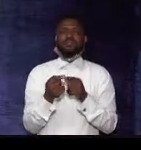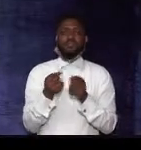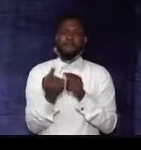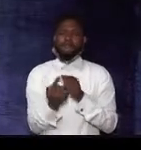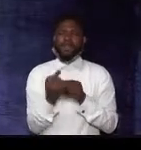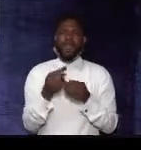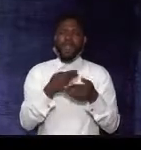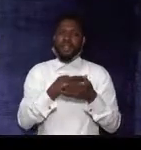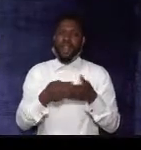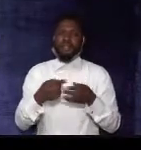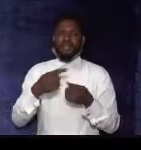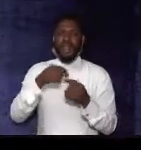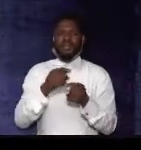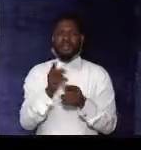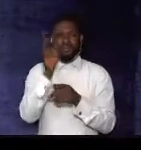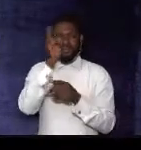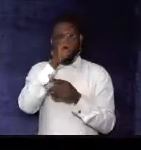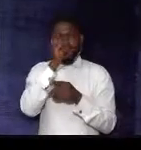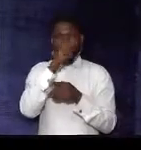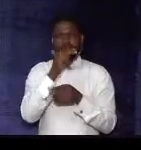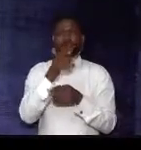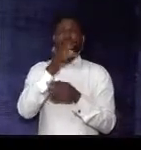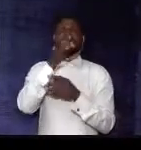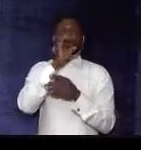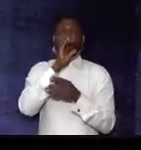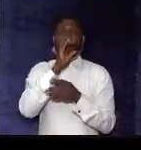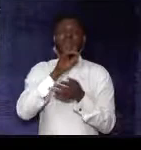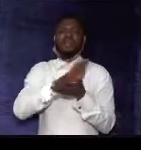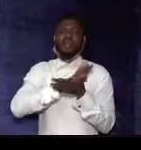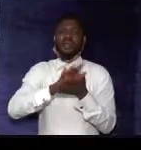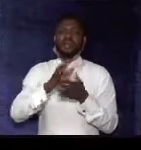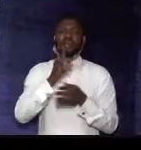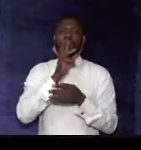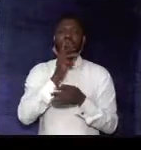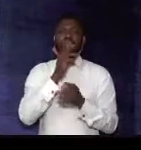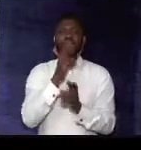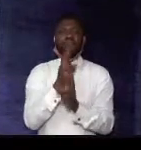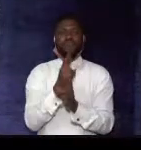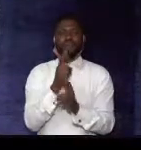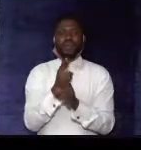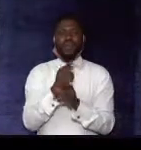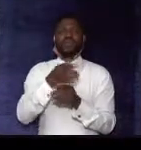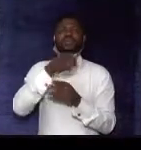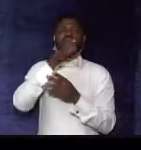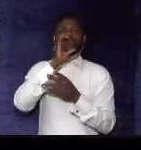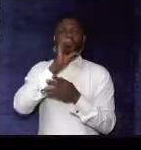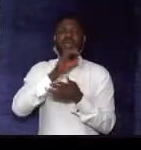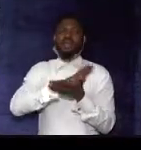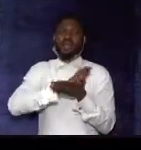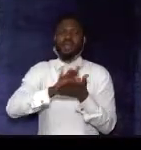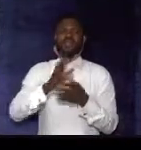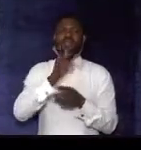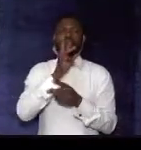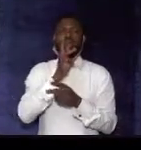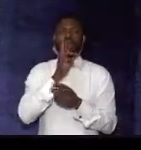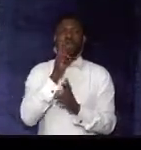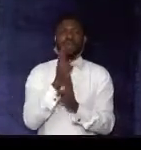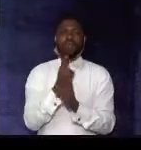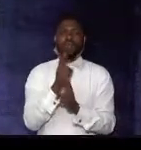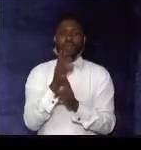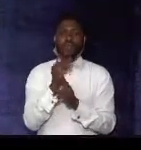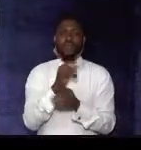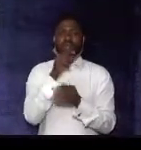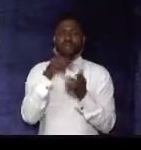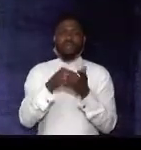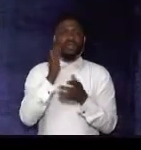around carelessly. Number 2, drink clean water regularly. You do what? Drink clean